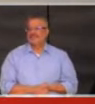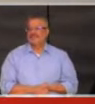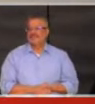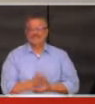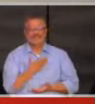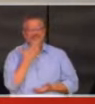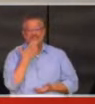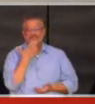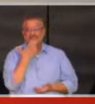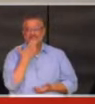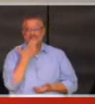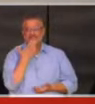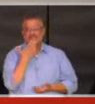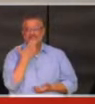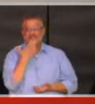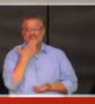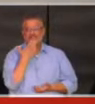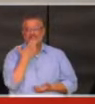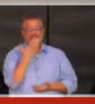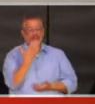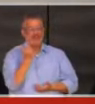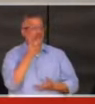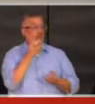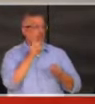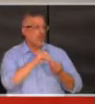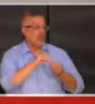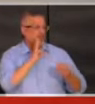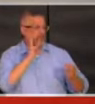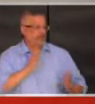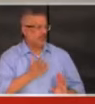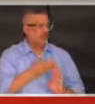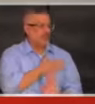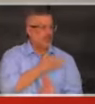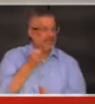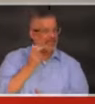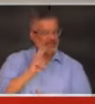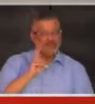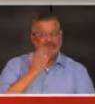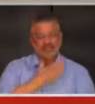Thank you. We have a couple more opening acts, so please,